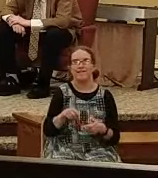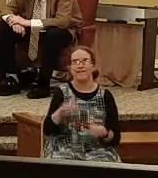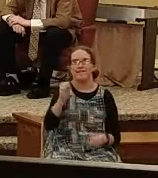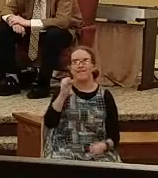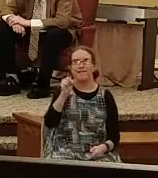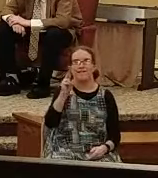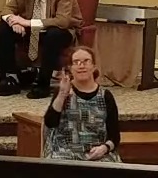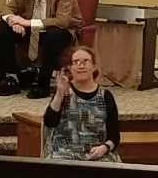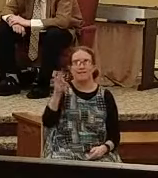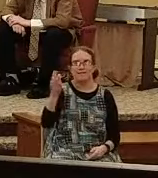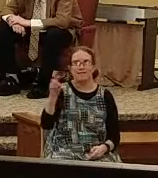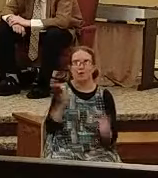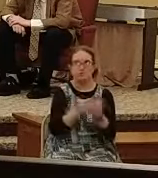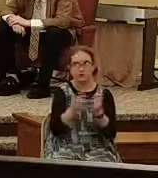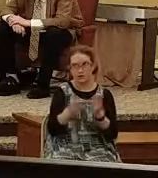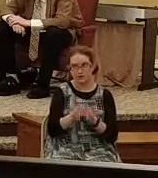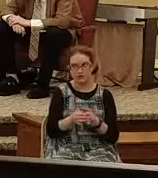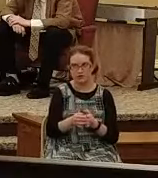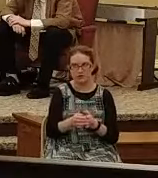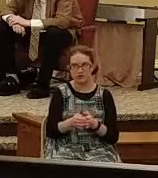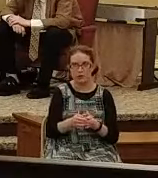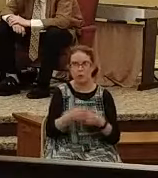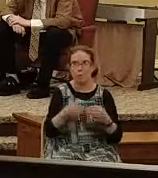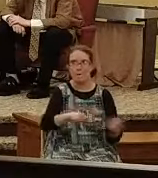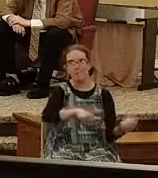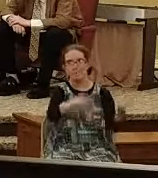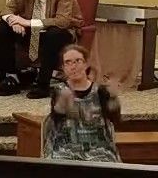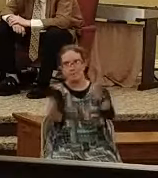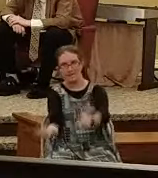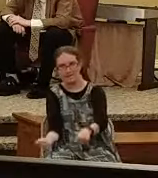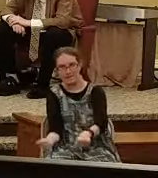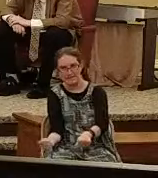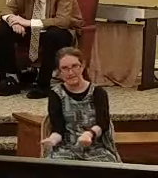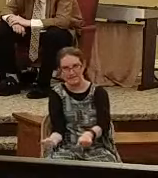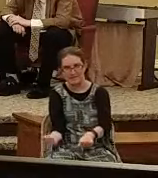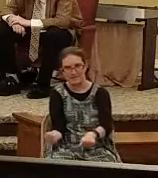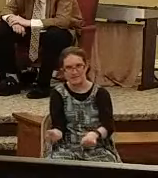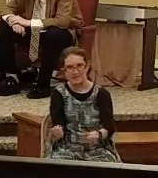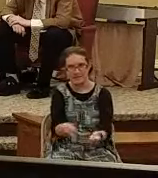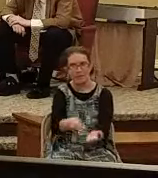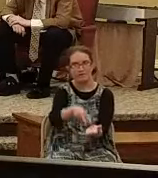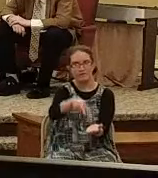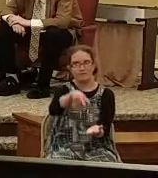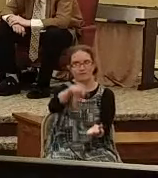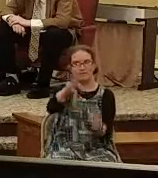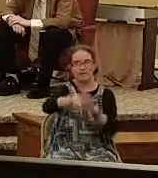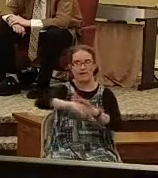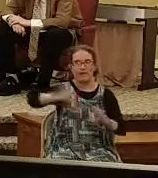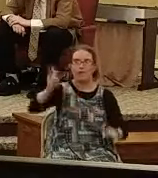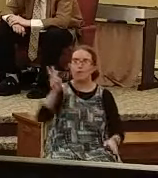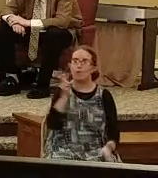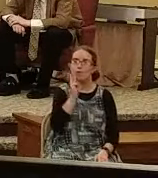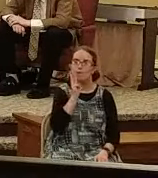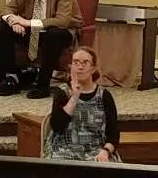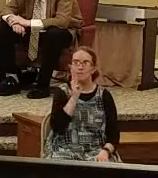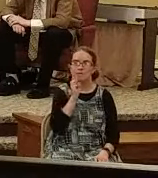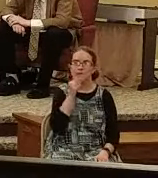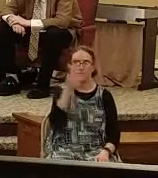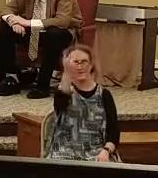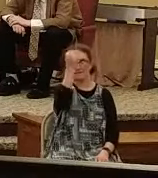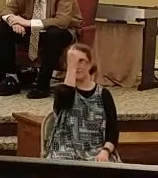him. And Jesus, when he was baptized, went up straightway out of the water. He wasn't